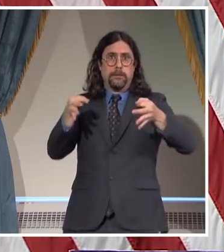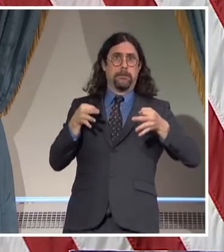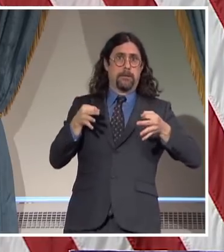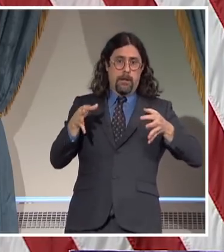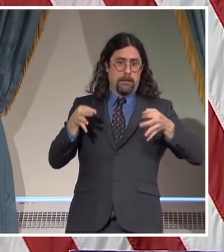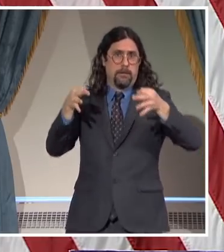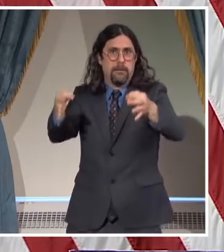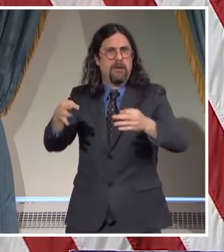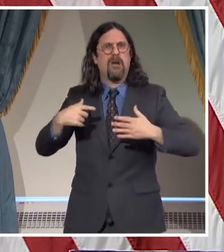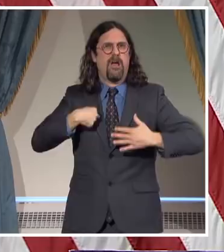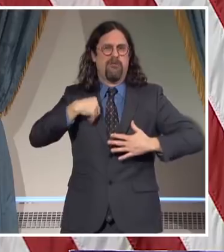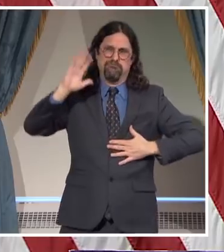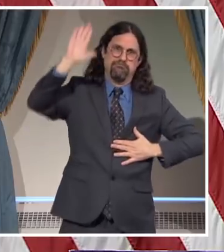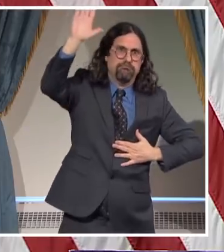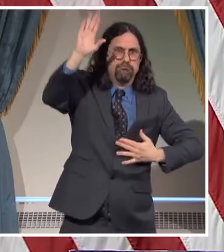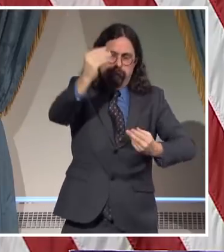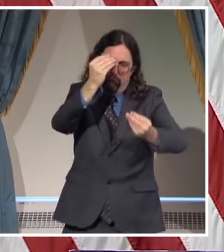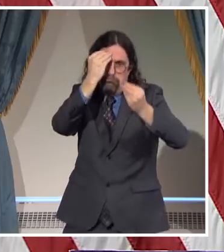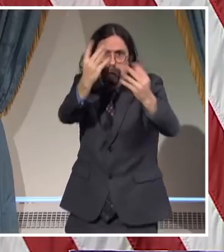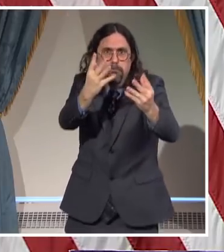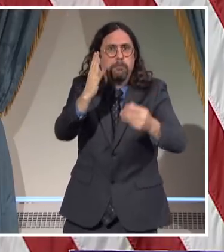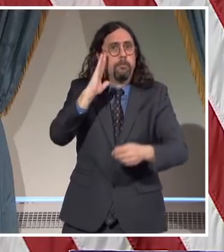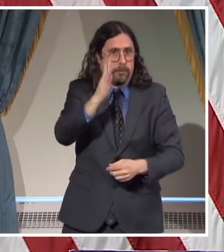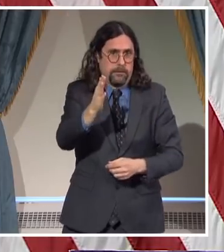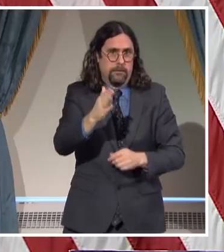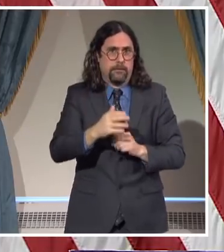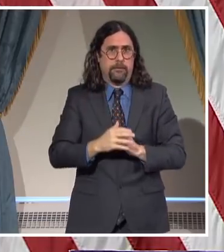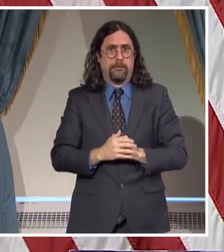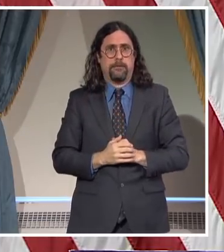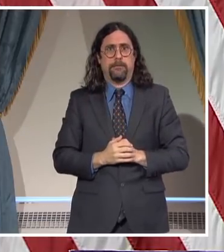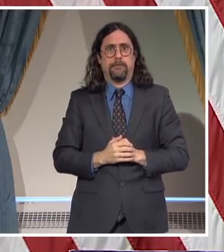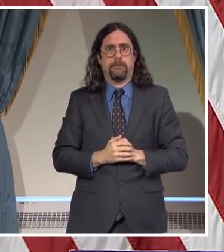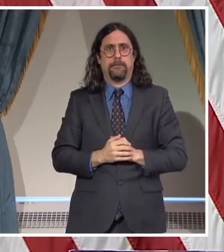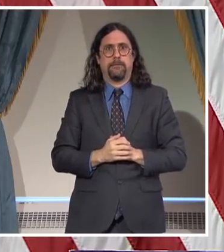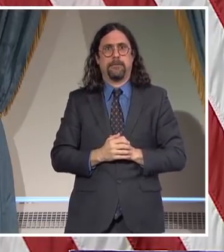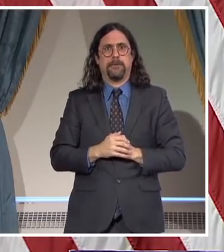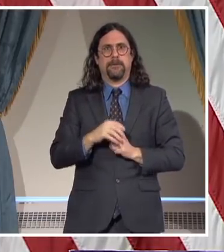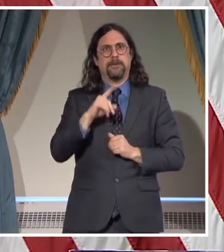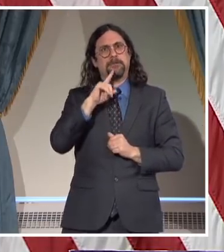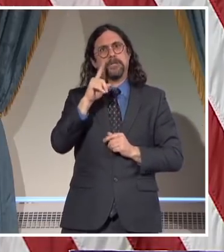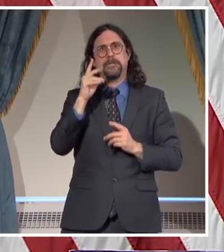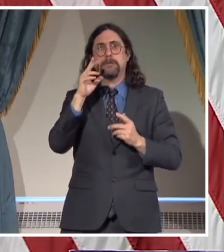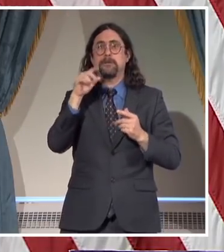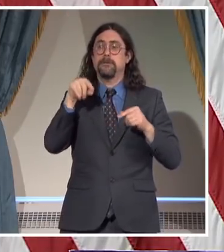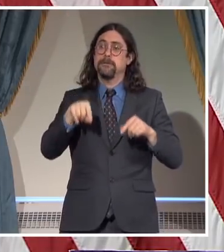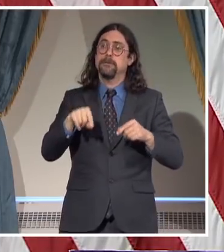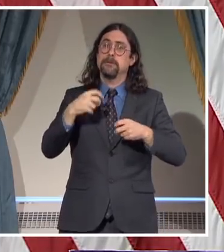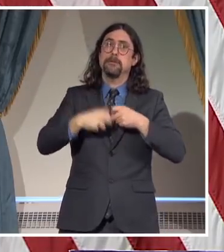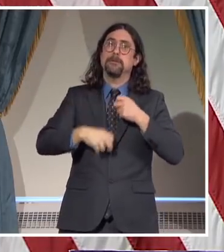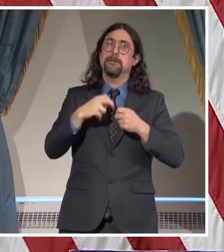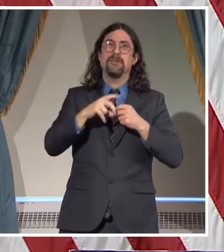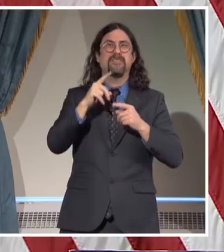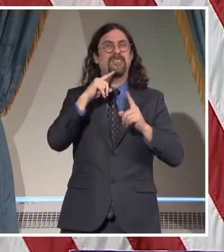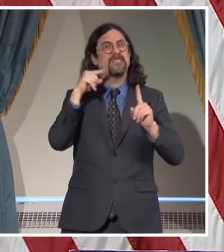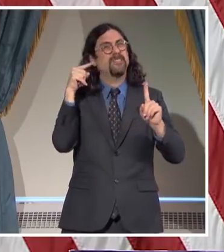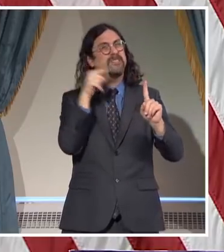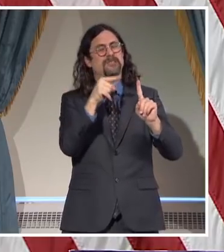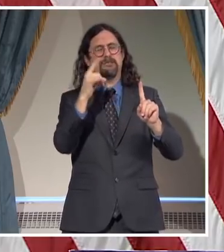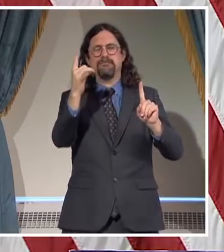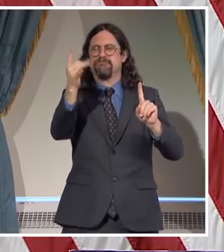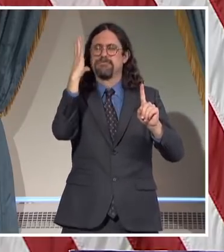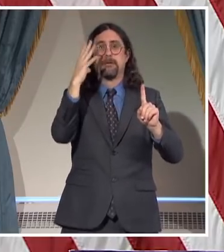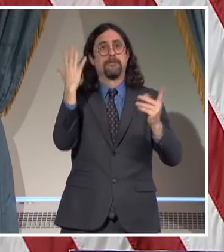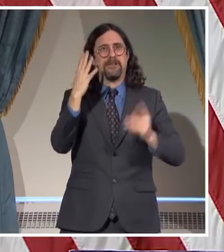the men and women who do such amazing work in our healthcare system, and clearly on the supplies and equipment that we